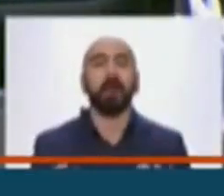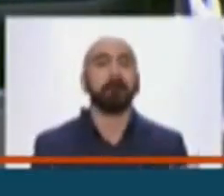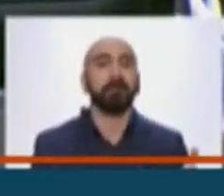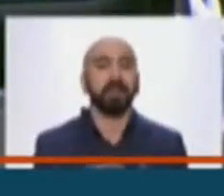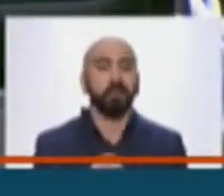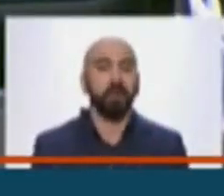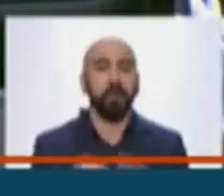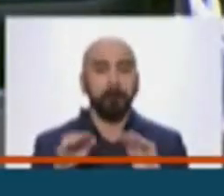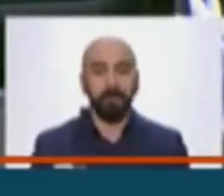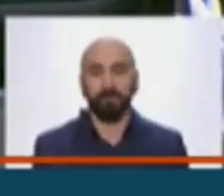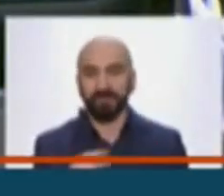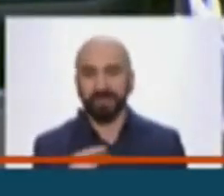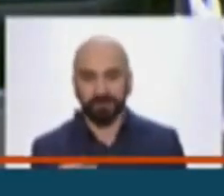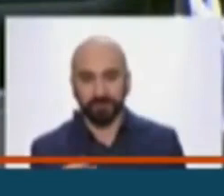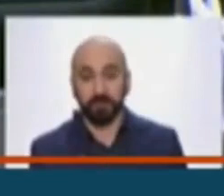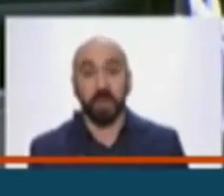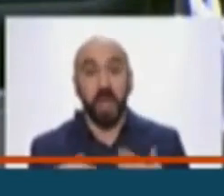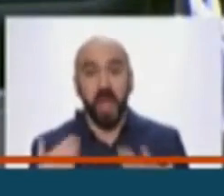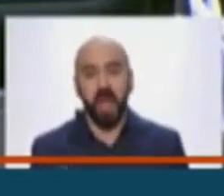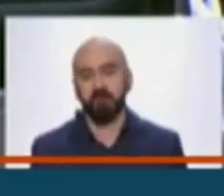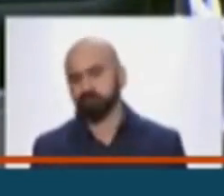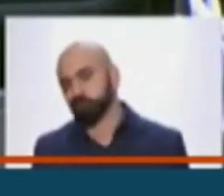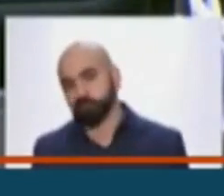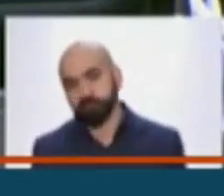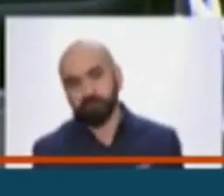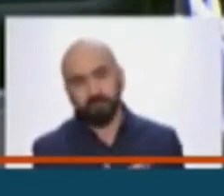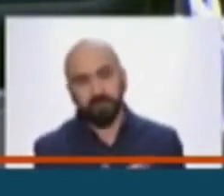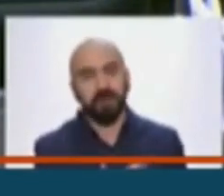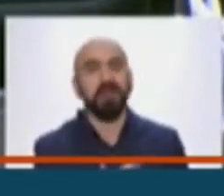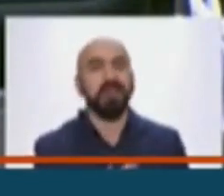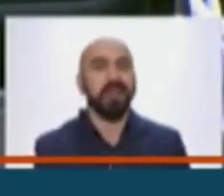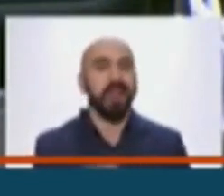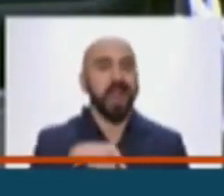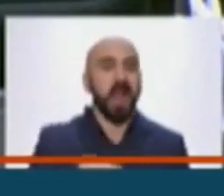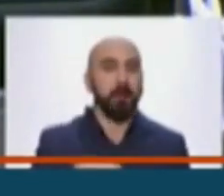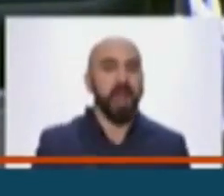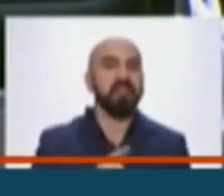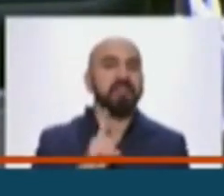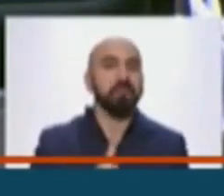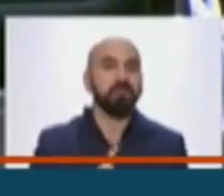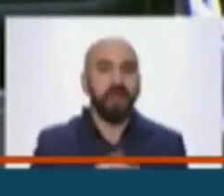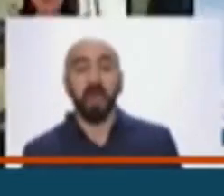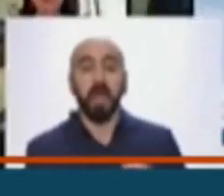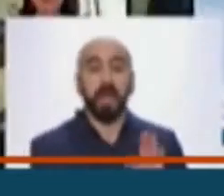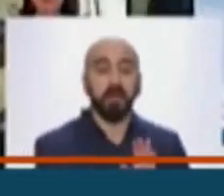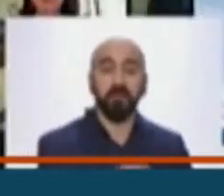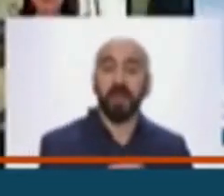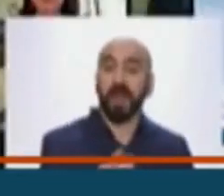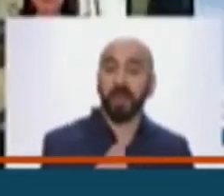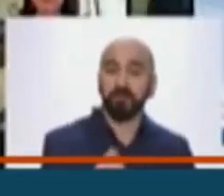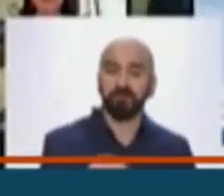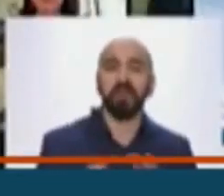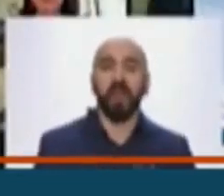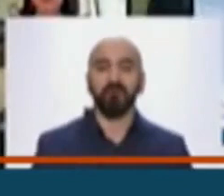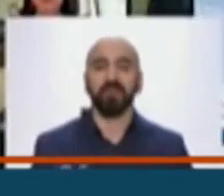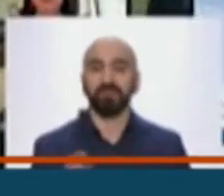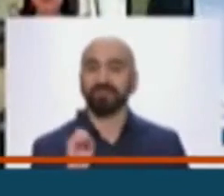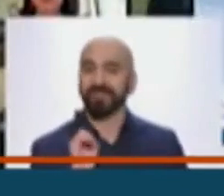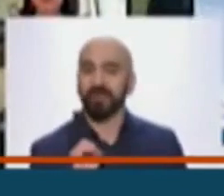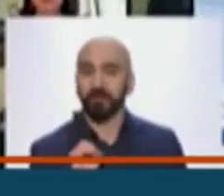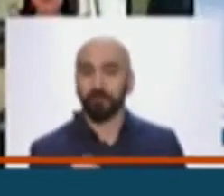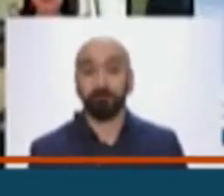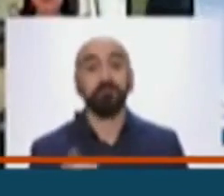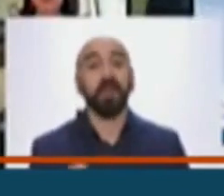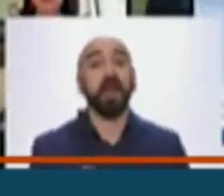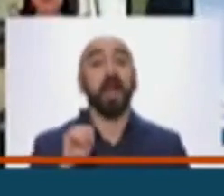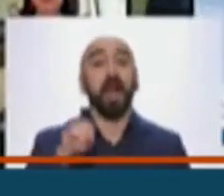same-sex marriage, which will now be reviewed in further detail in the upper chamber. After, if passed, the legislation would have